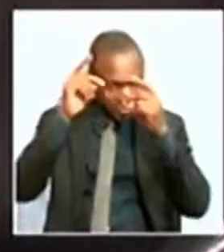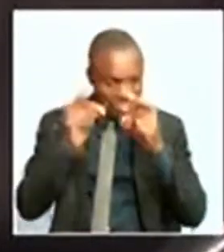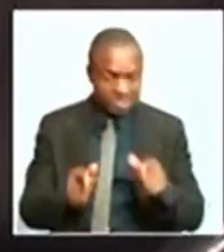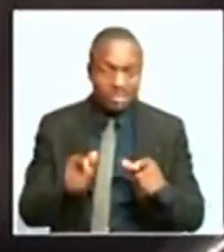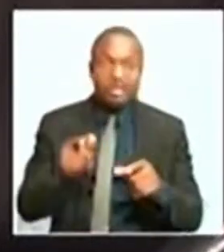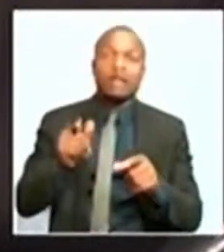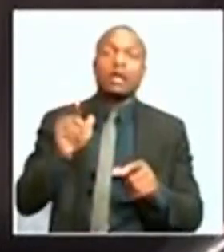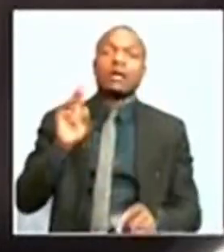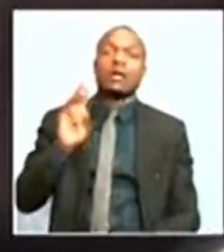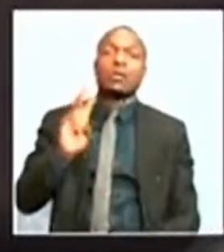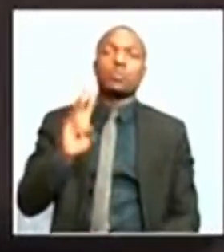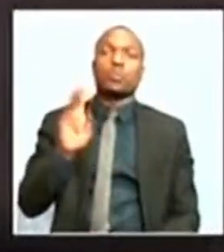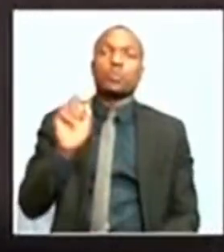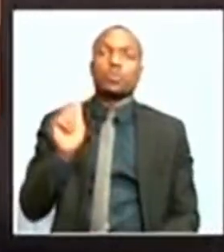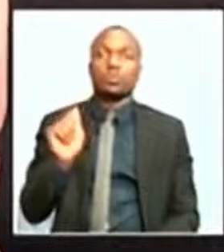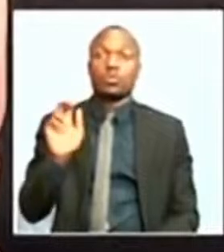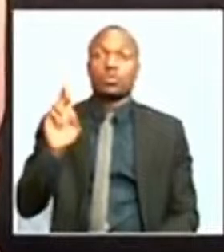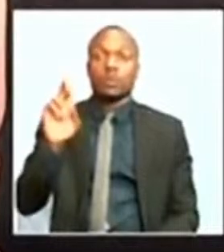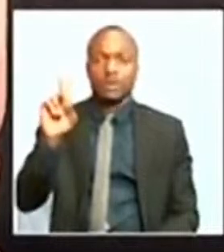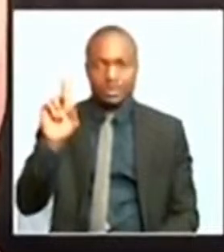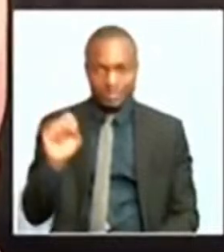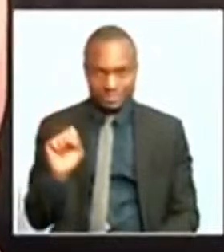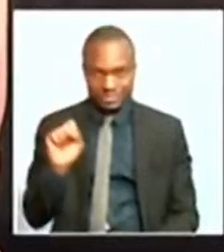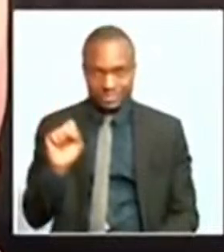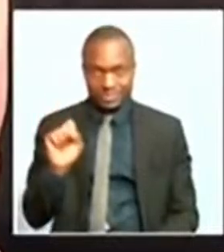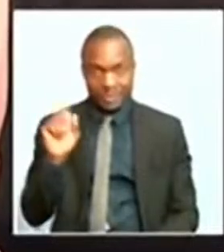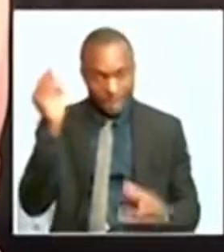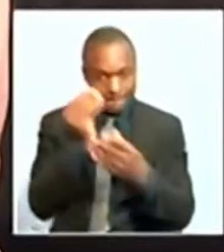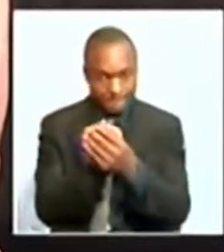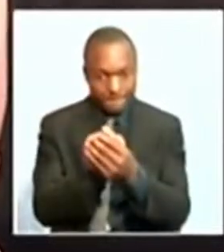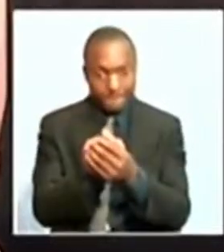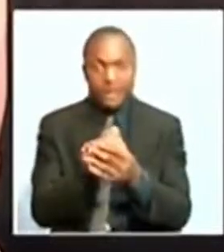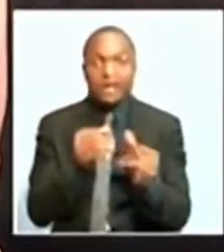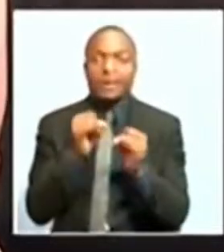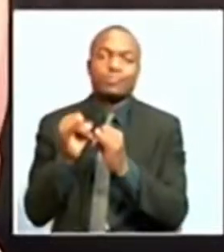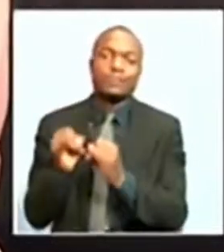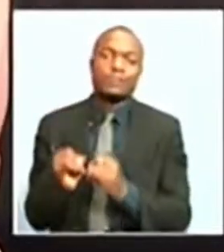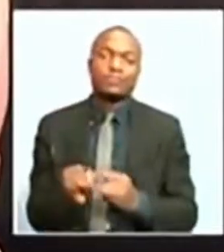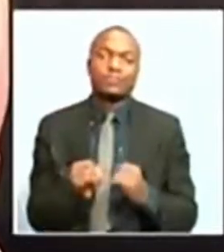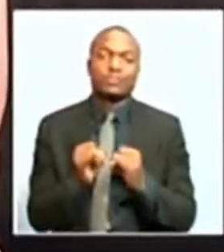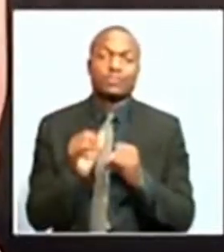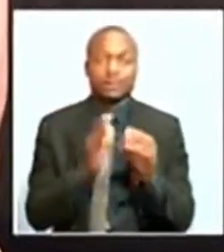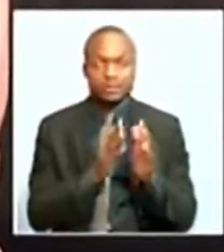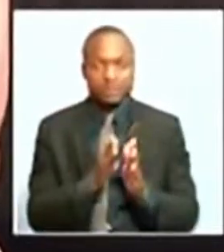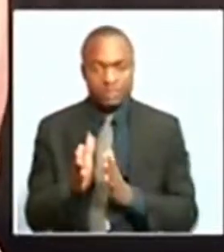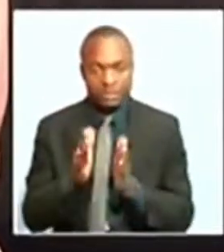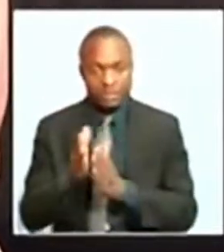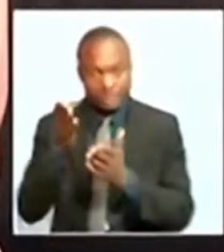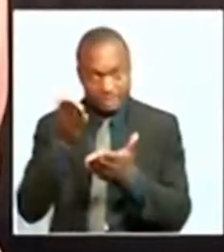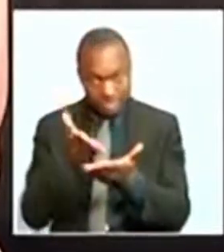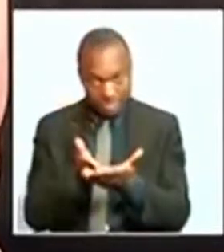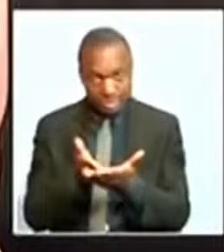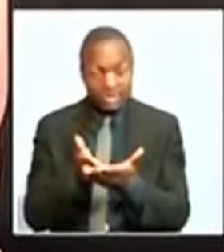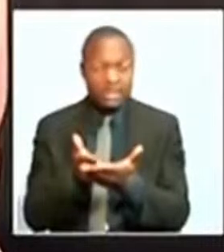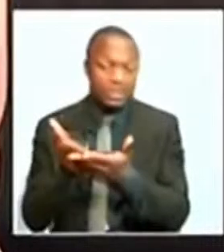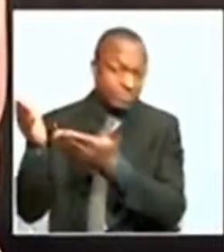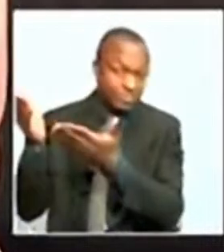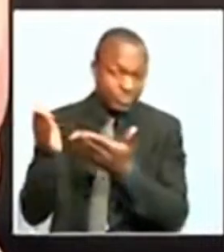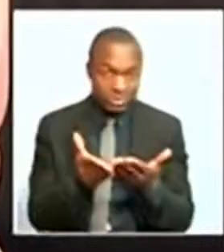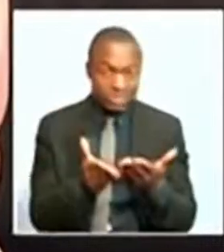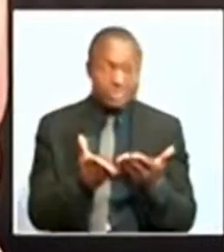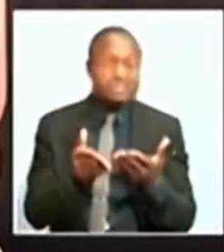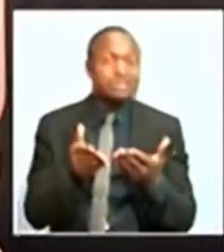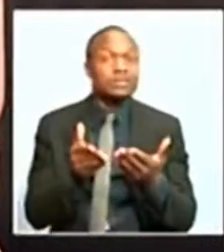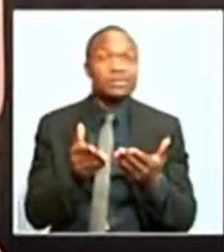it's incorporated in this implementation plan. So this payout comes with very strict rules